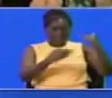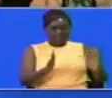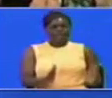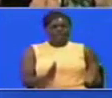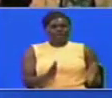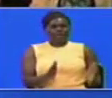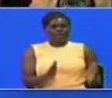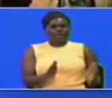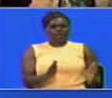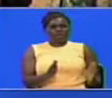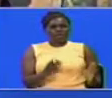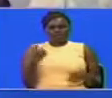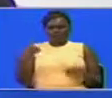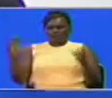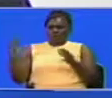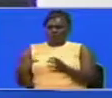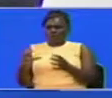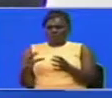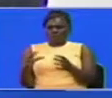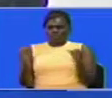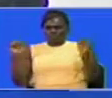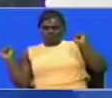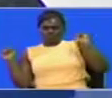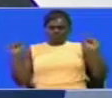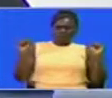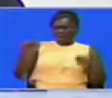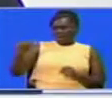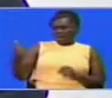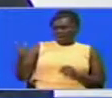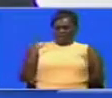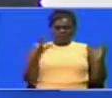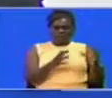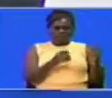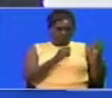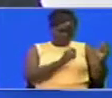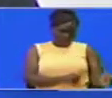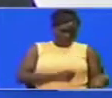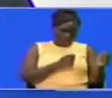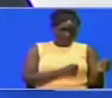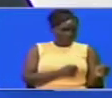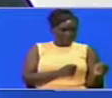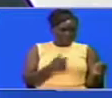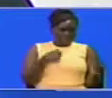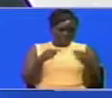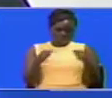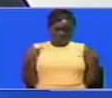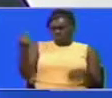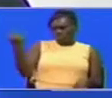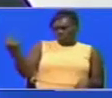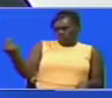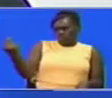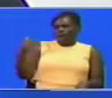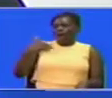it is an issue of one community being a pastoralist and another community being farmers. We